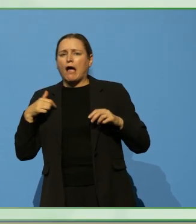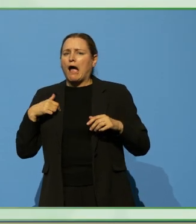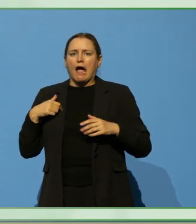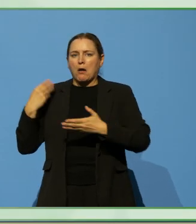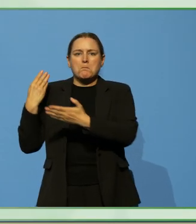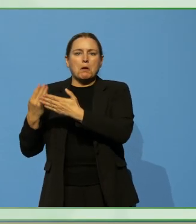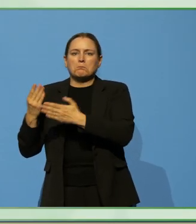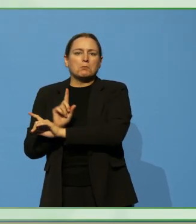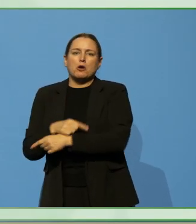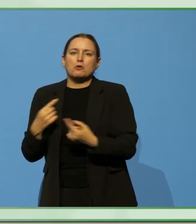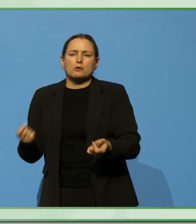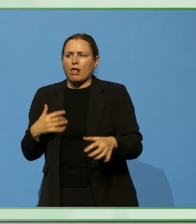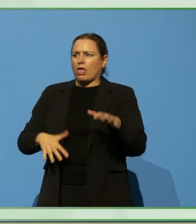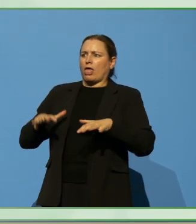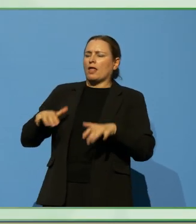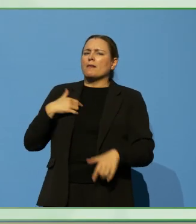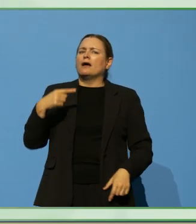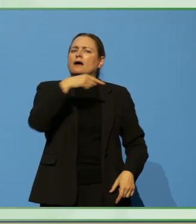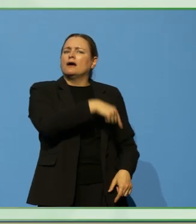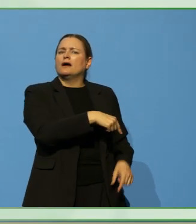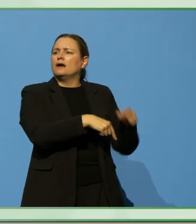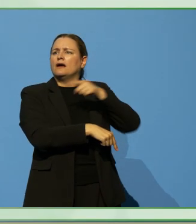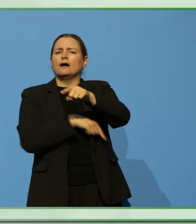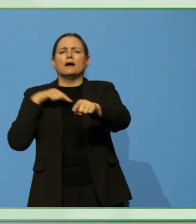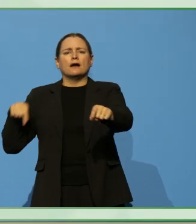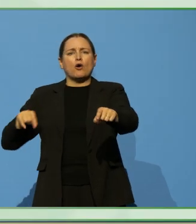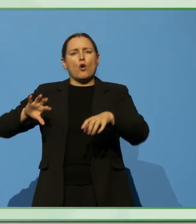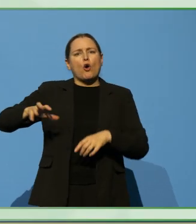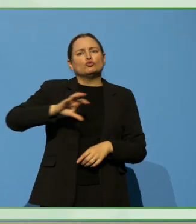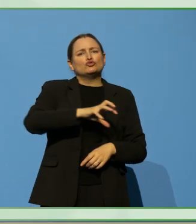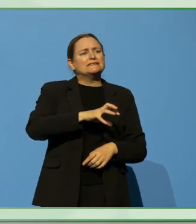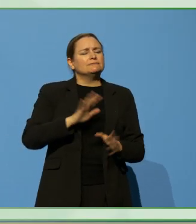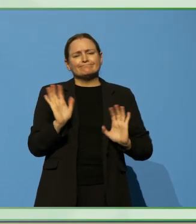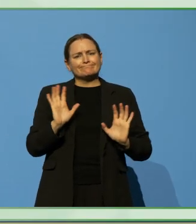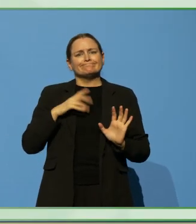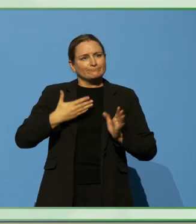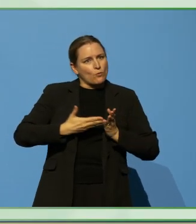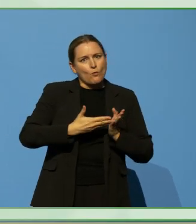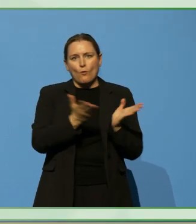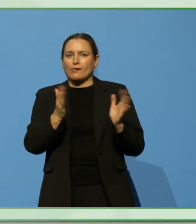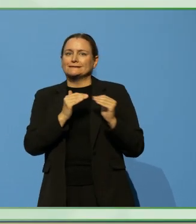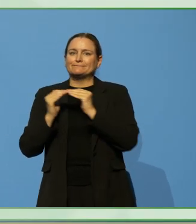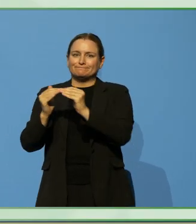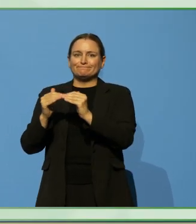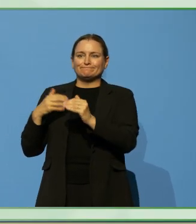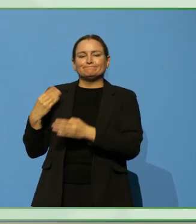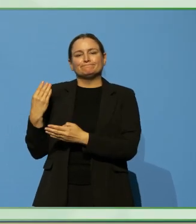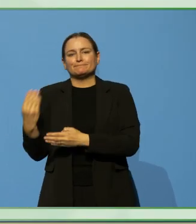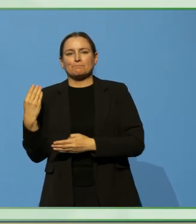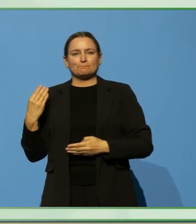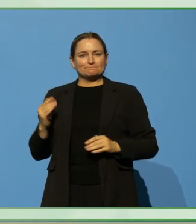solutions that come closest to you allowing to travel and to pay with the same means of payment are